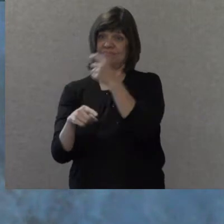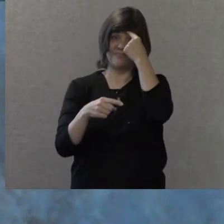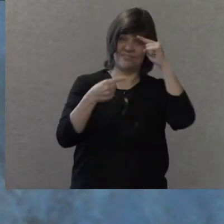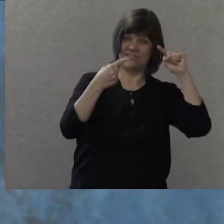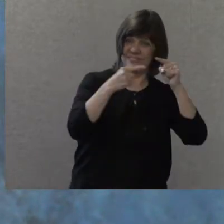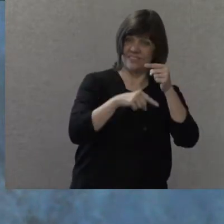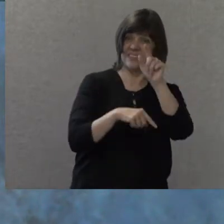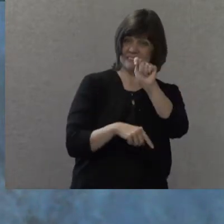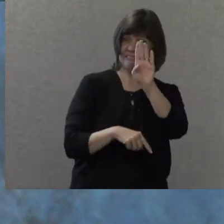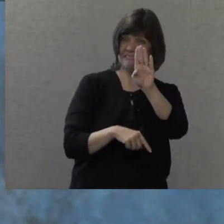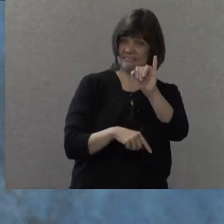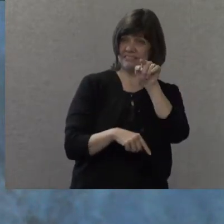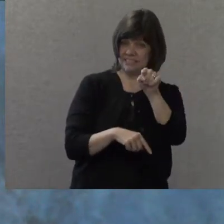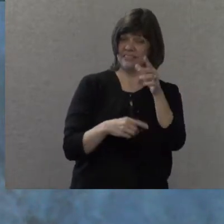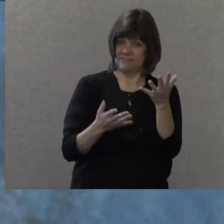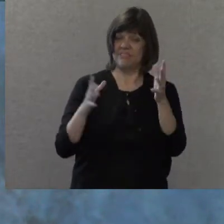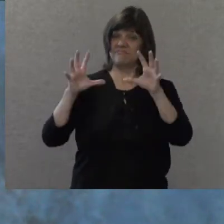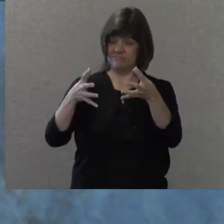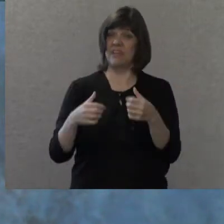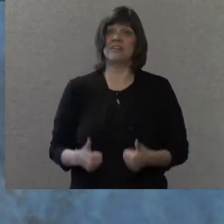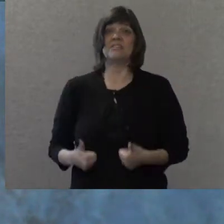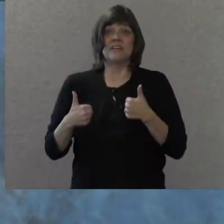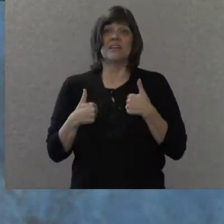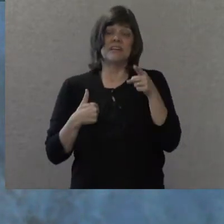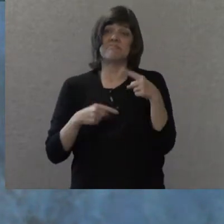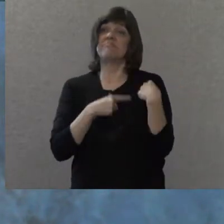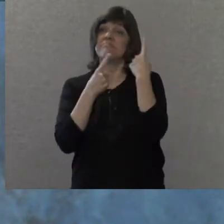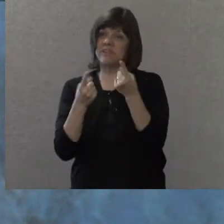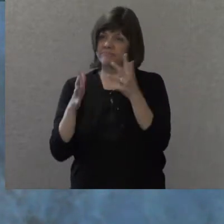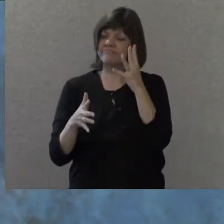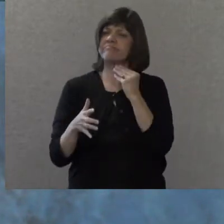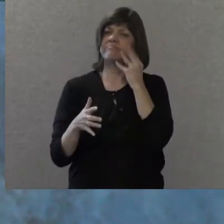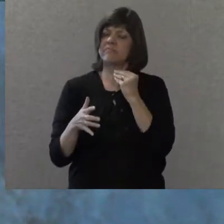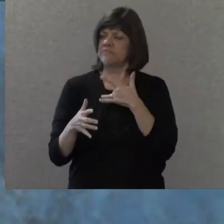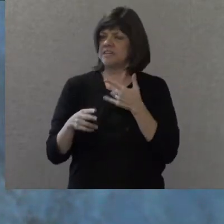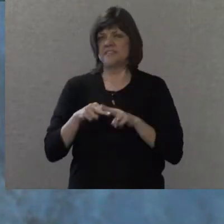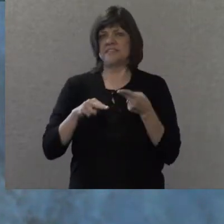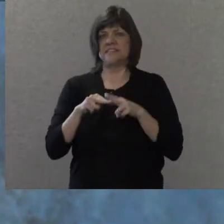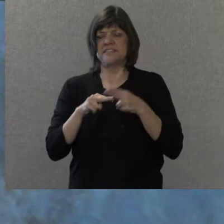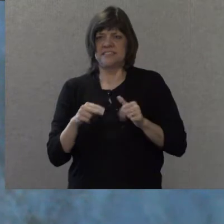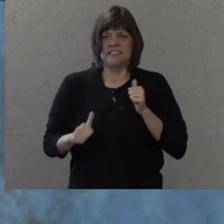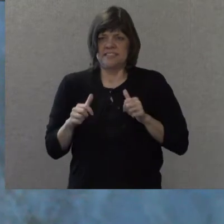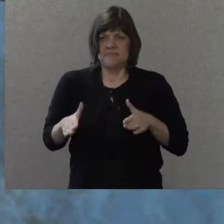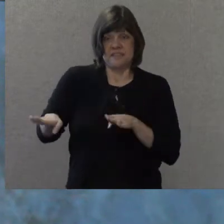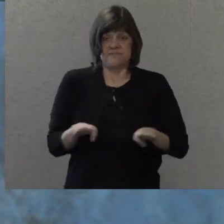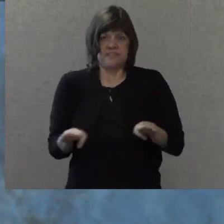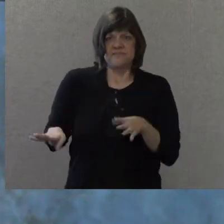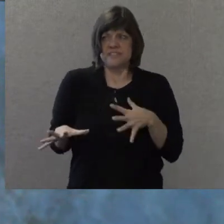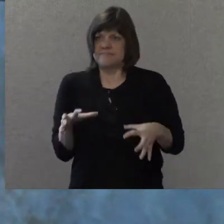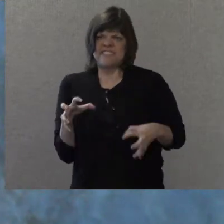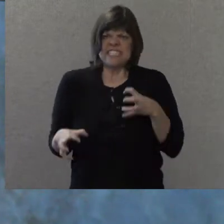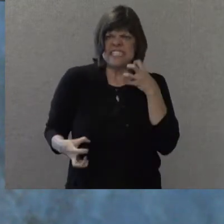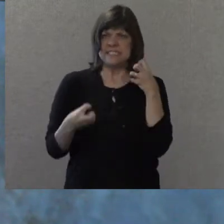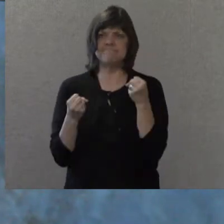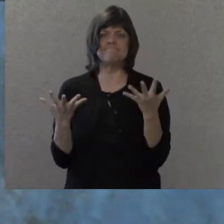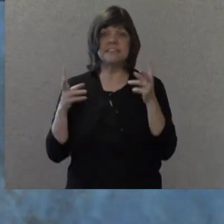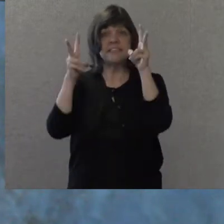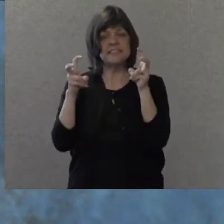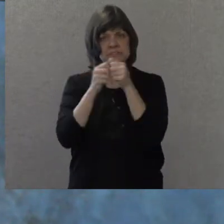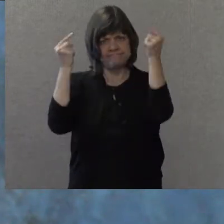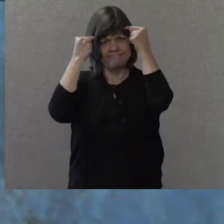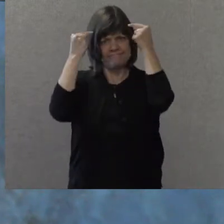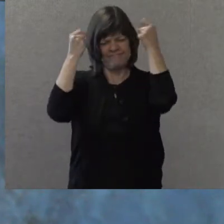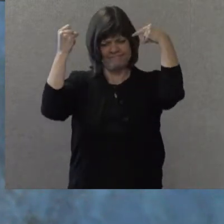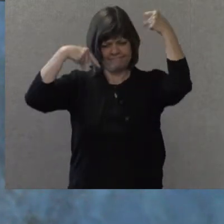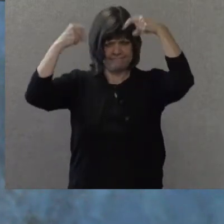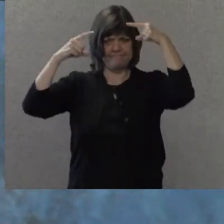of abuse and traumatic brain injury, as survivors of brain injury may exhibit more aggressive behavior and have